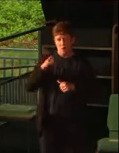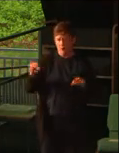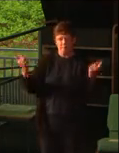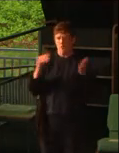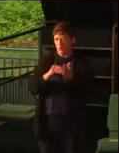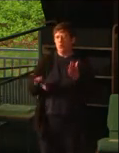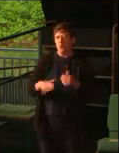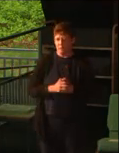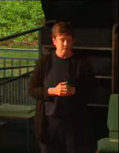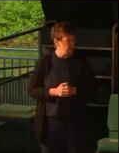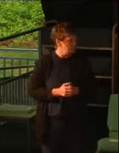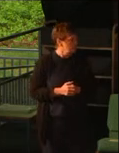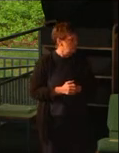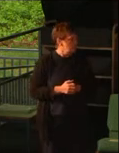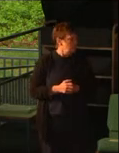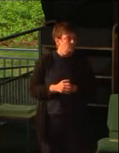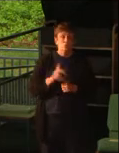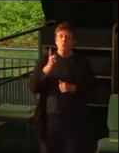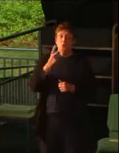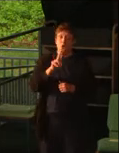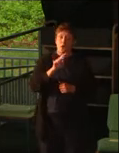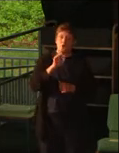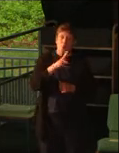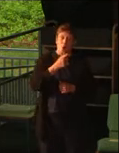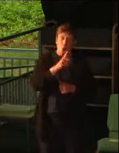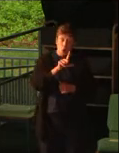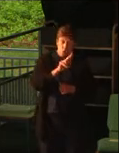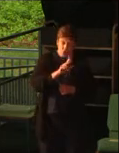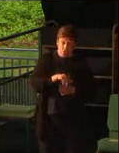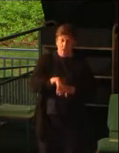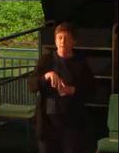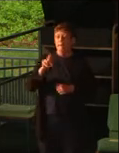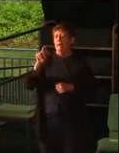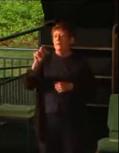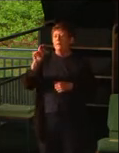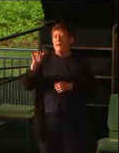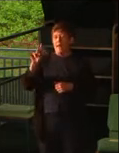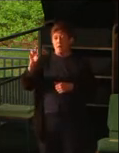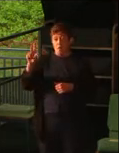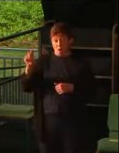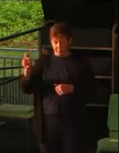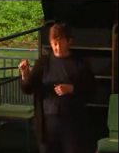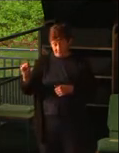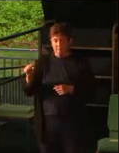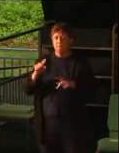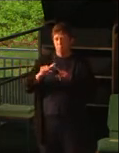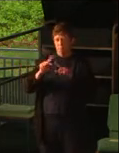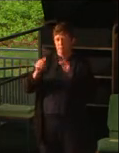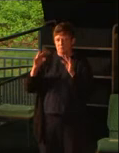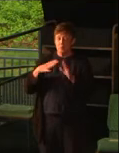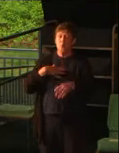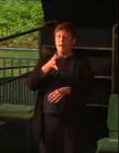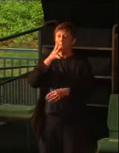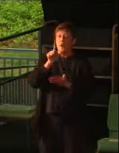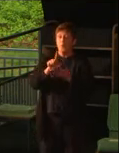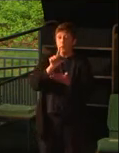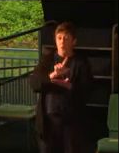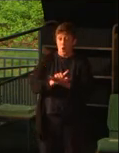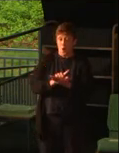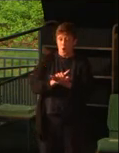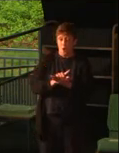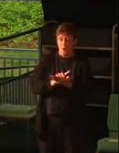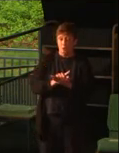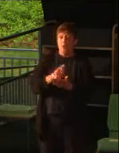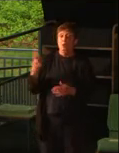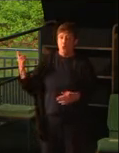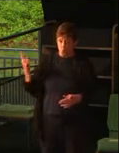To Dr. Mary Rapien, Dr. Martha Ucci, Professor Nan Loggins. To my mother-in-law, who crossed this stage